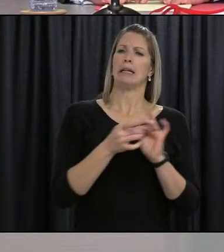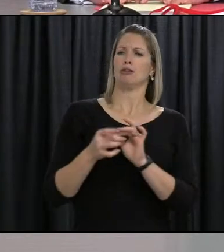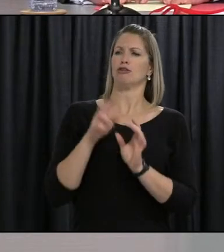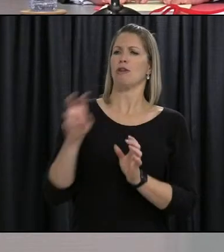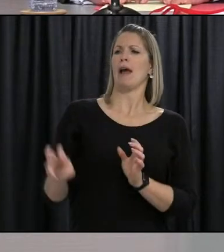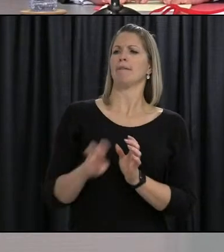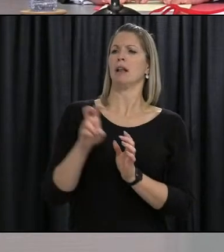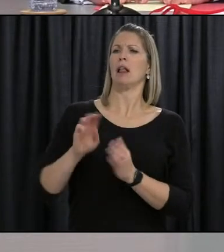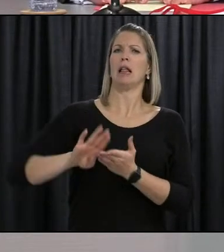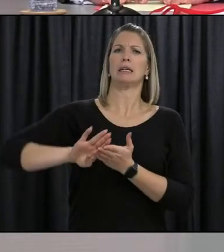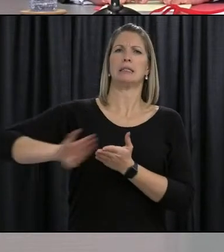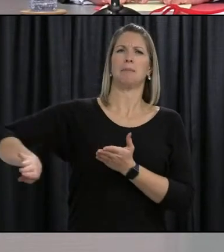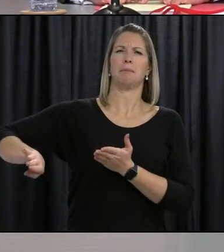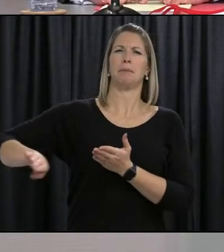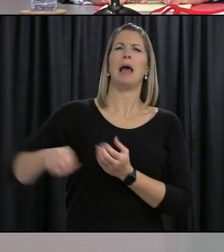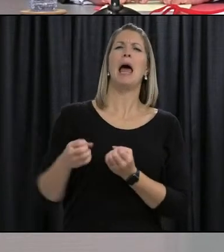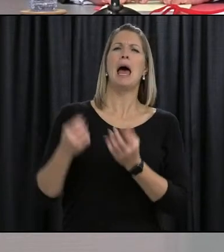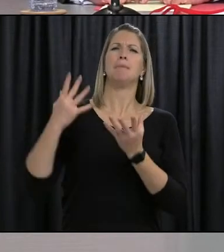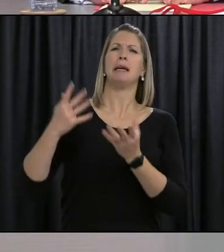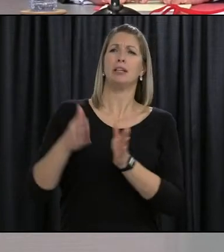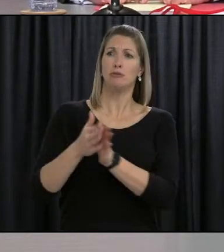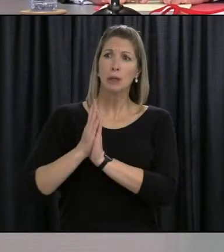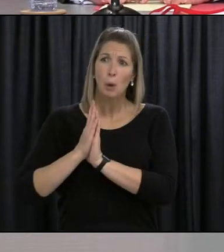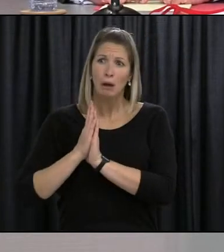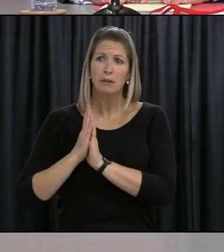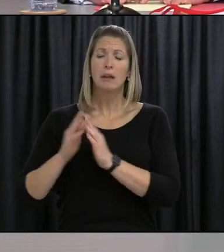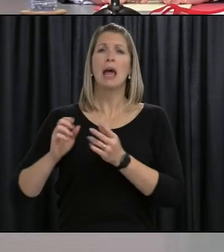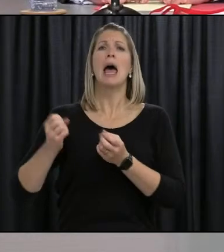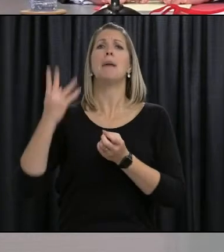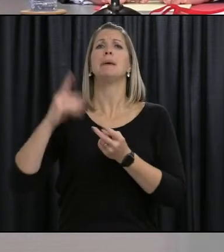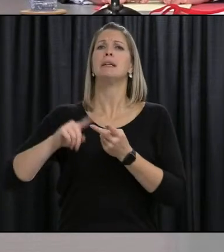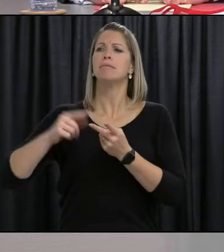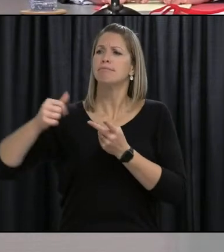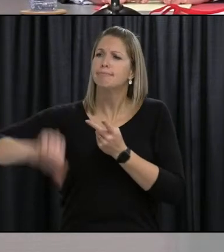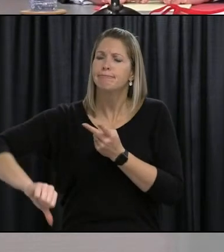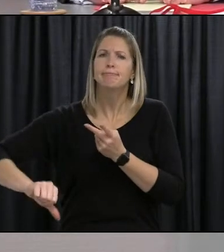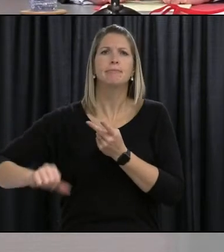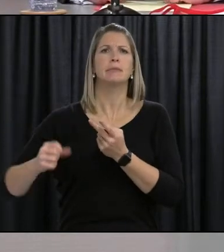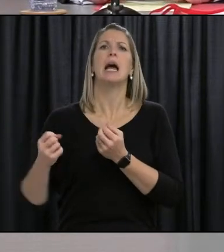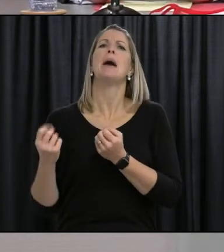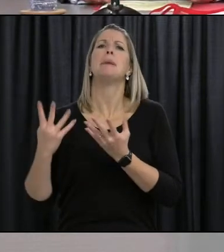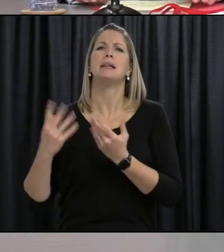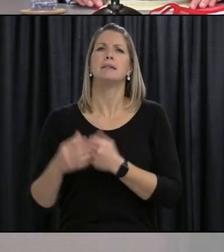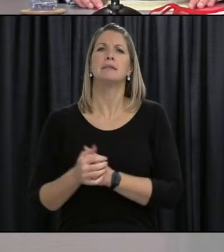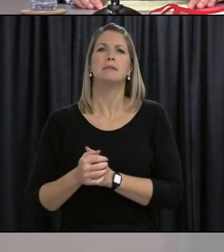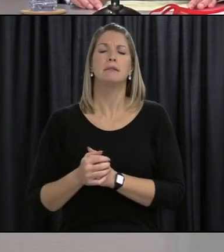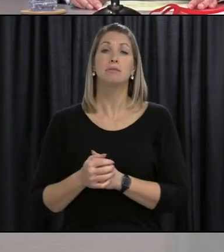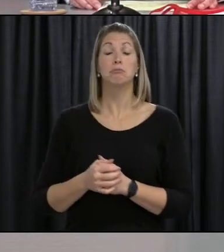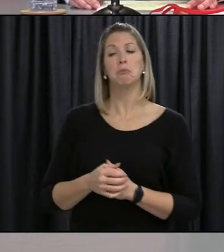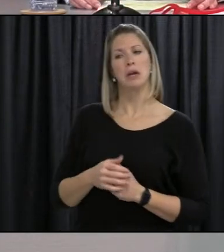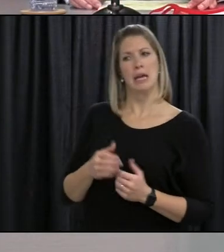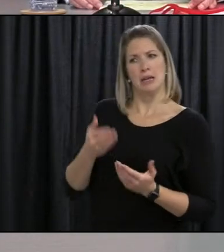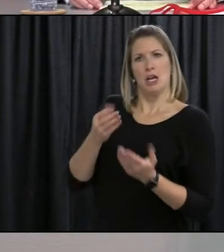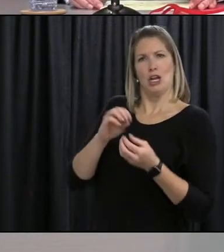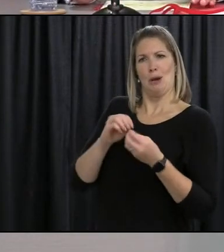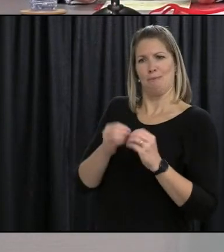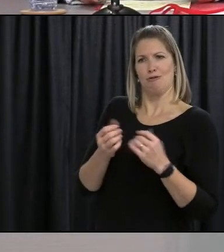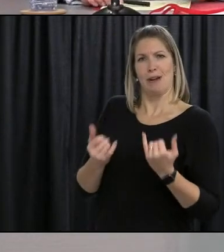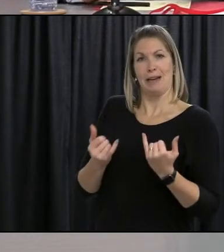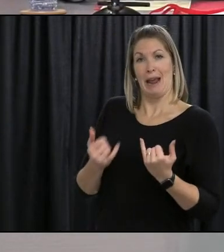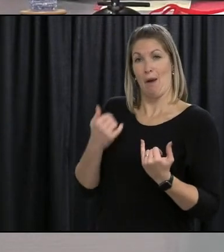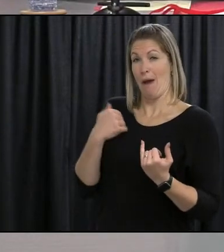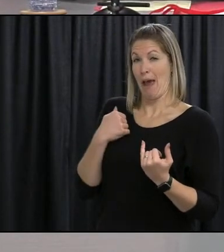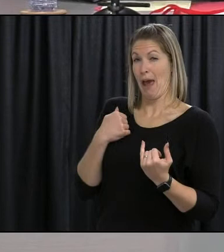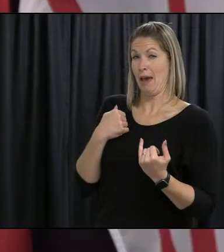requested and granted and denied? We can certainly get that number for you. I have